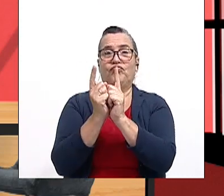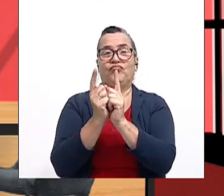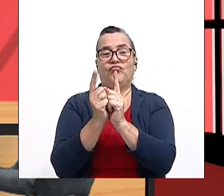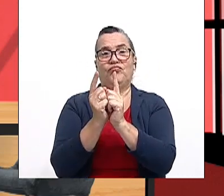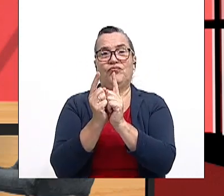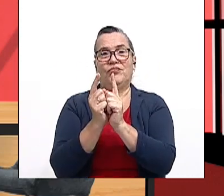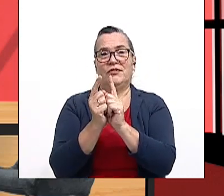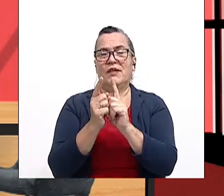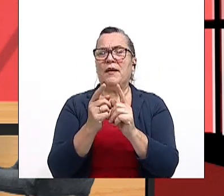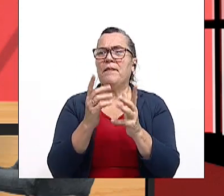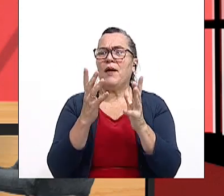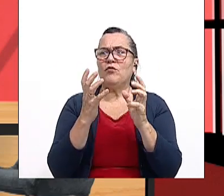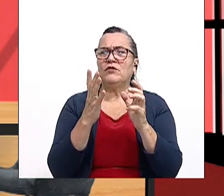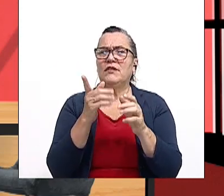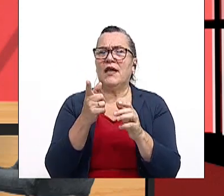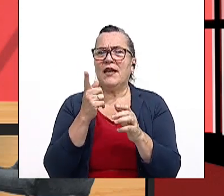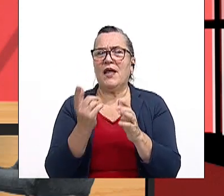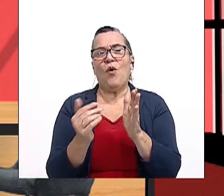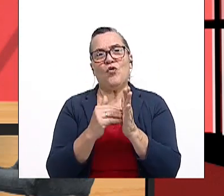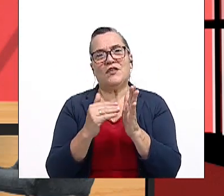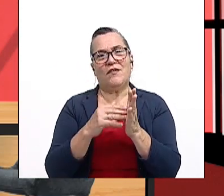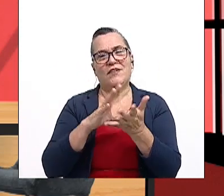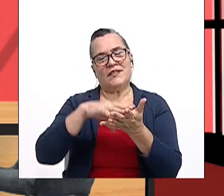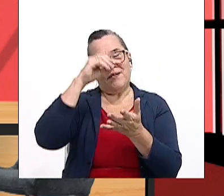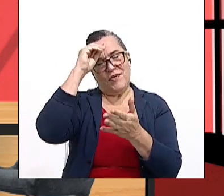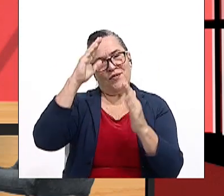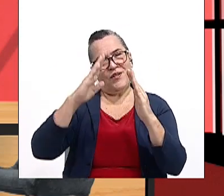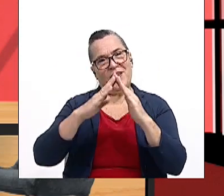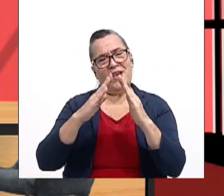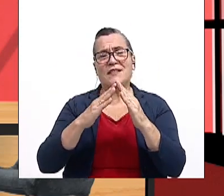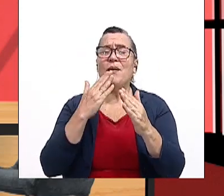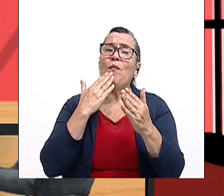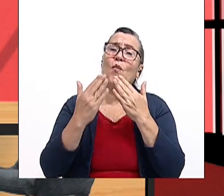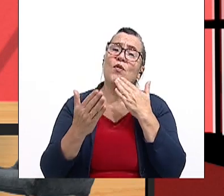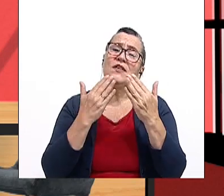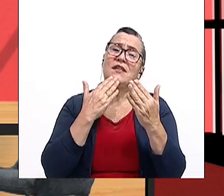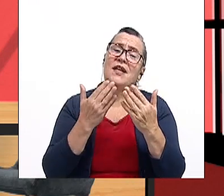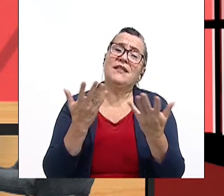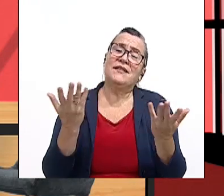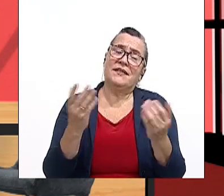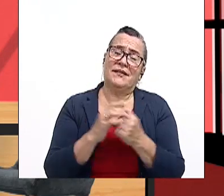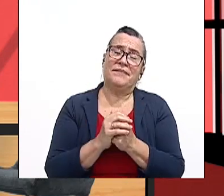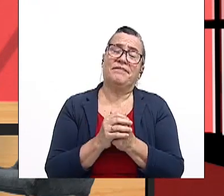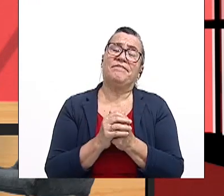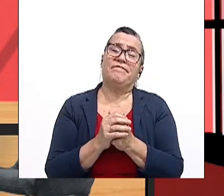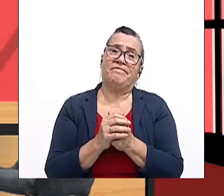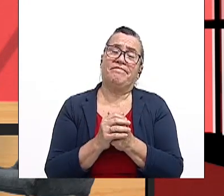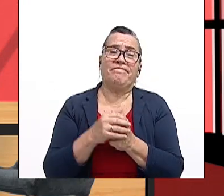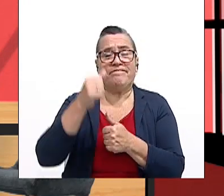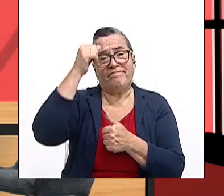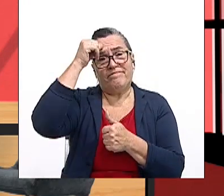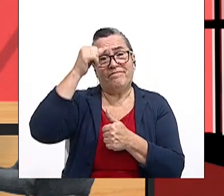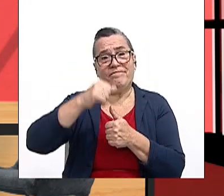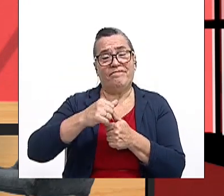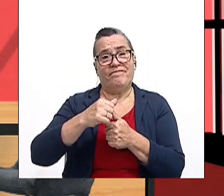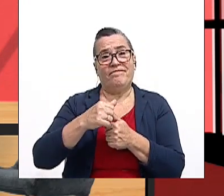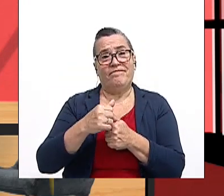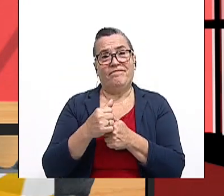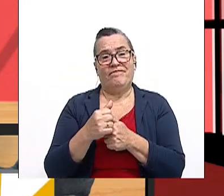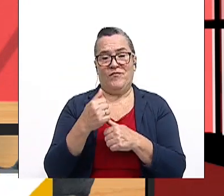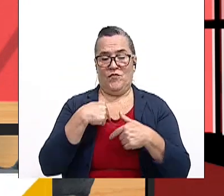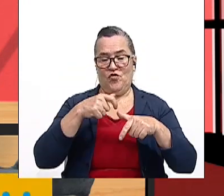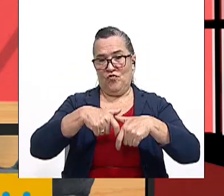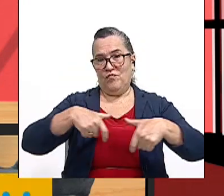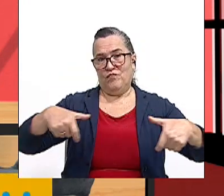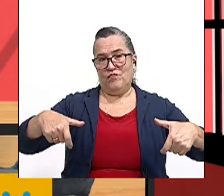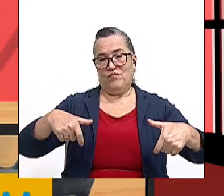to thank the team of Aprendo en Casa. Thank you very much. And remember, I am